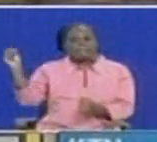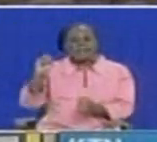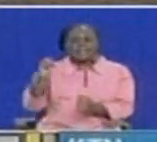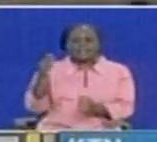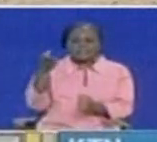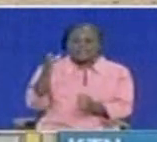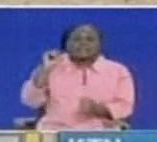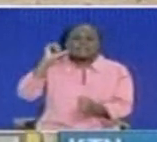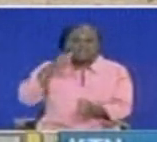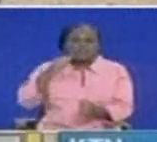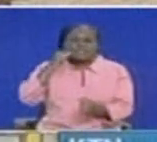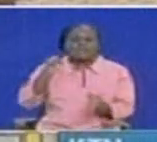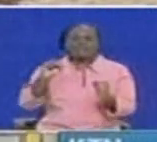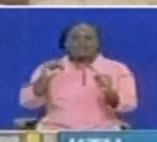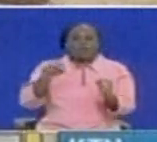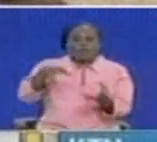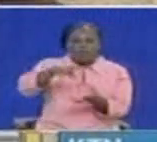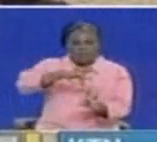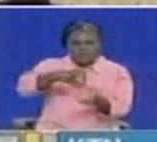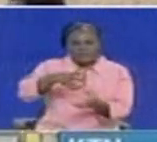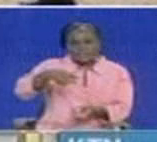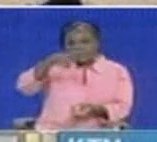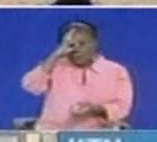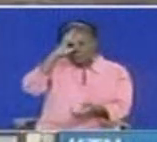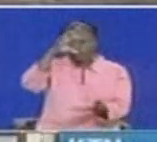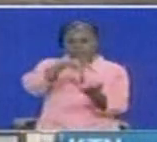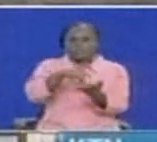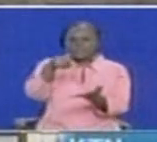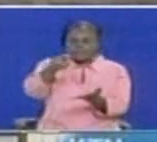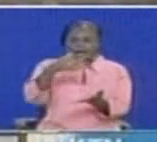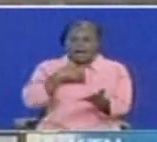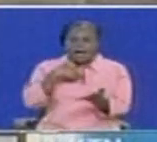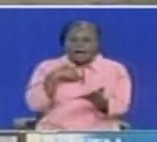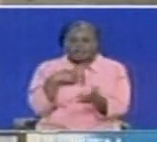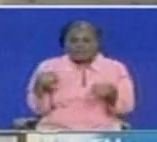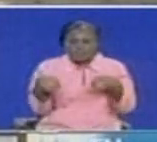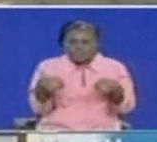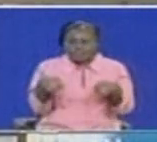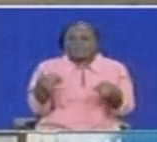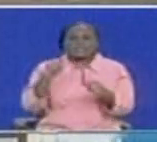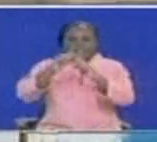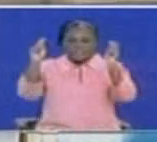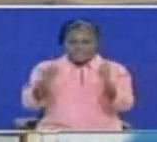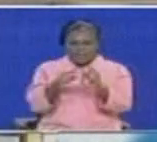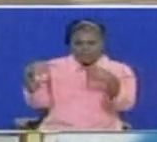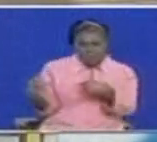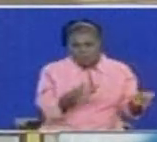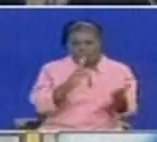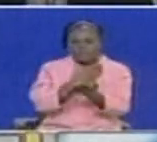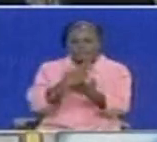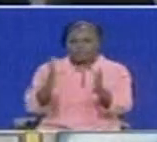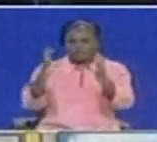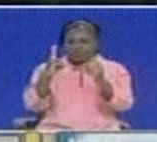this latest incident complicates a security situation already made tense by tribal clashes between 2 large